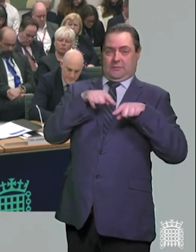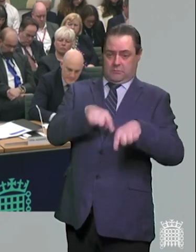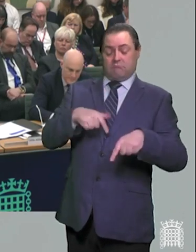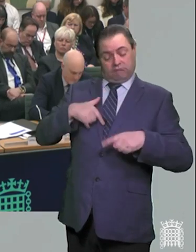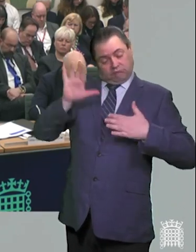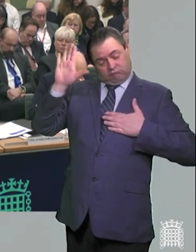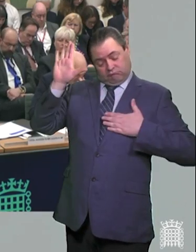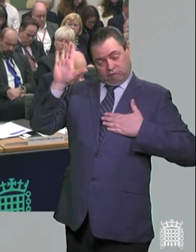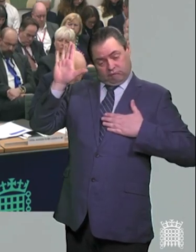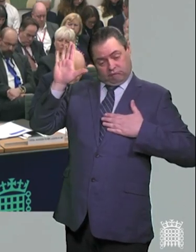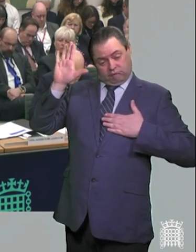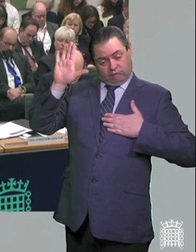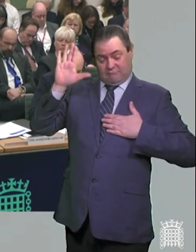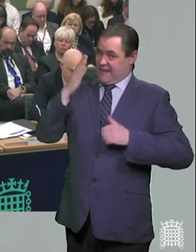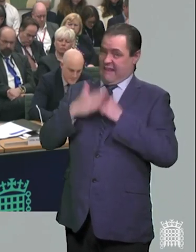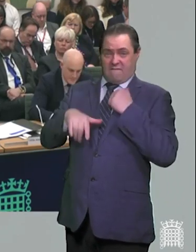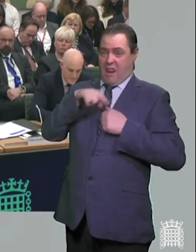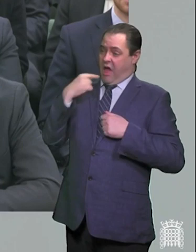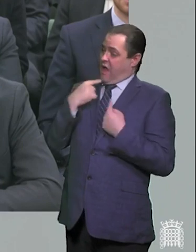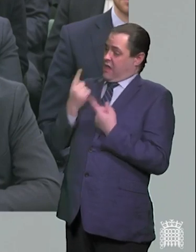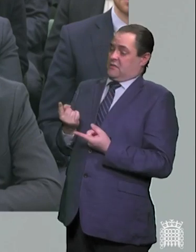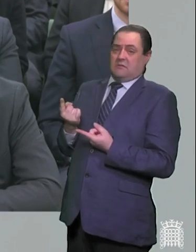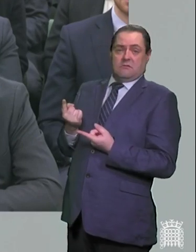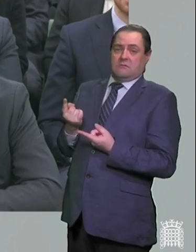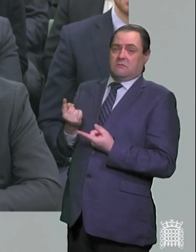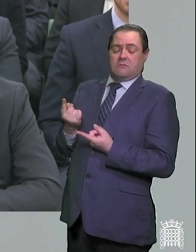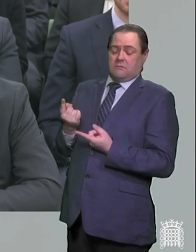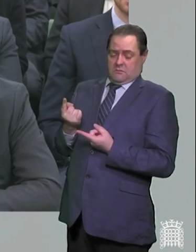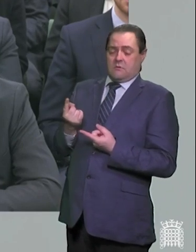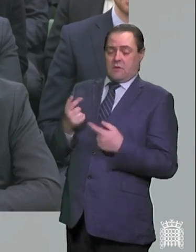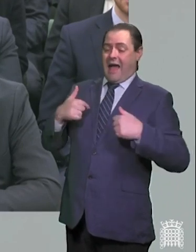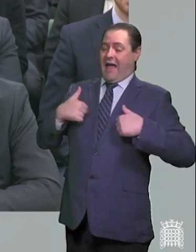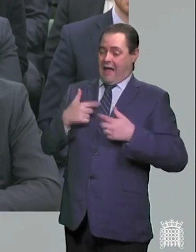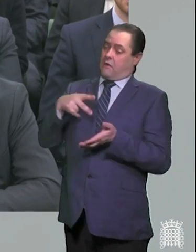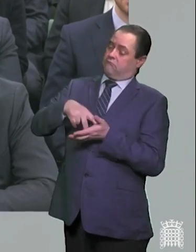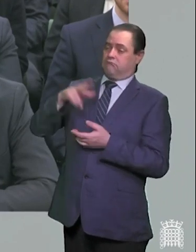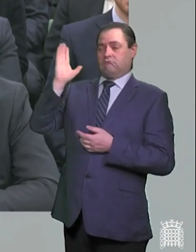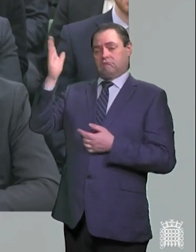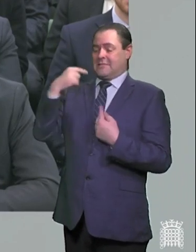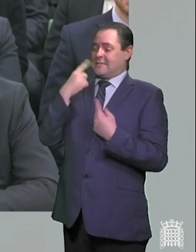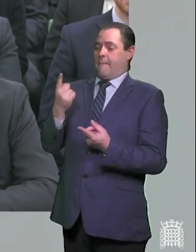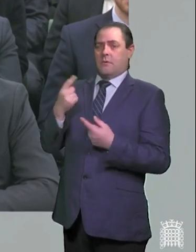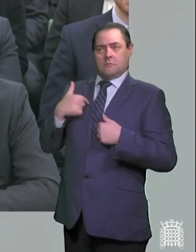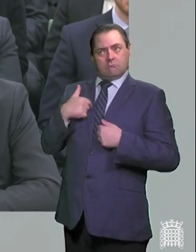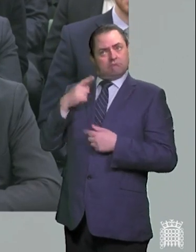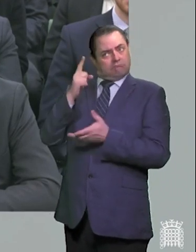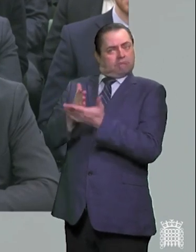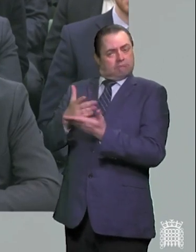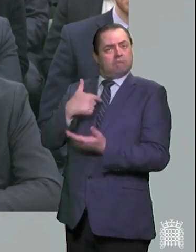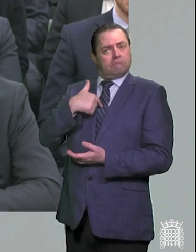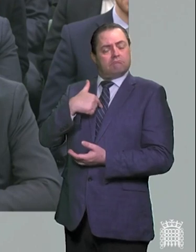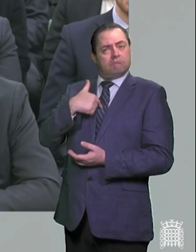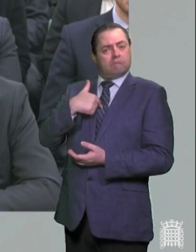on heart, that I did not lie to the House. When those statements were made, they were made in good faith and